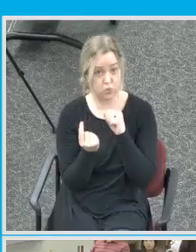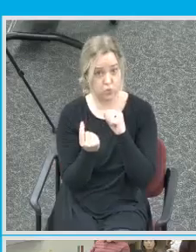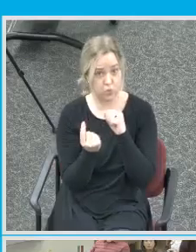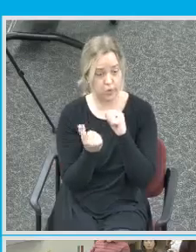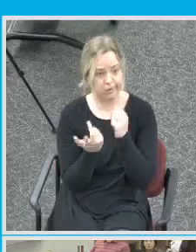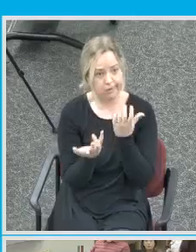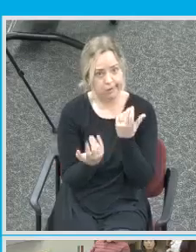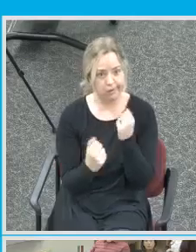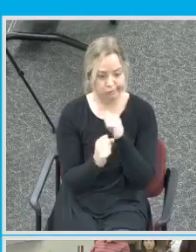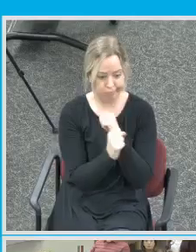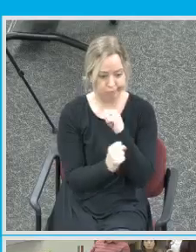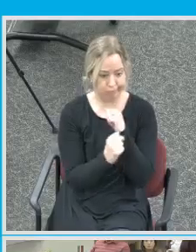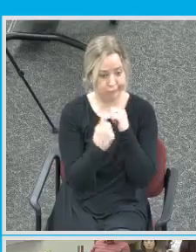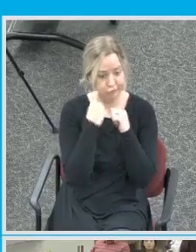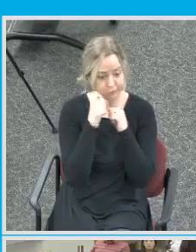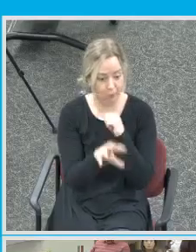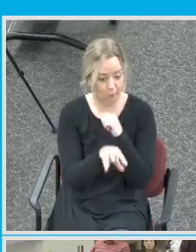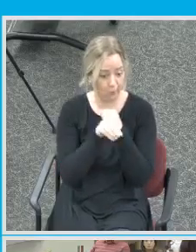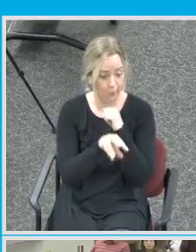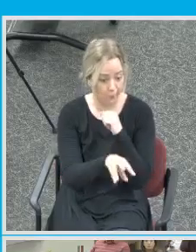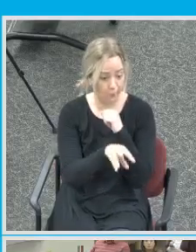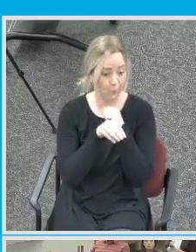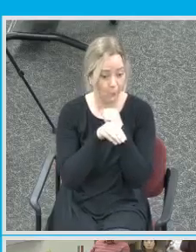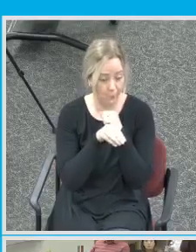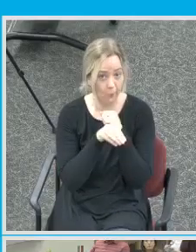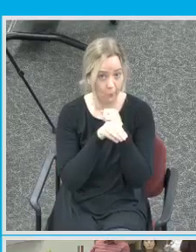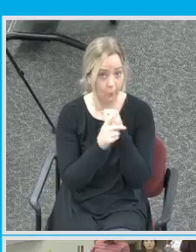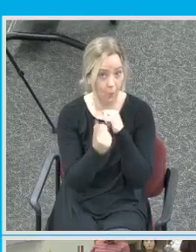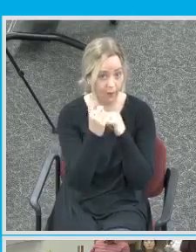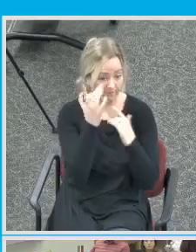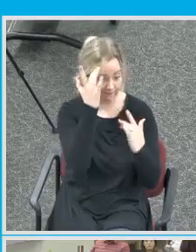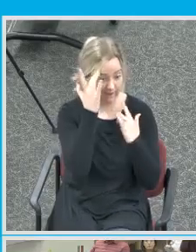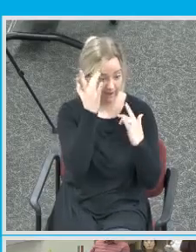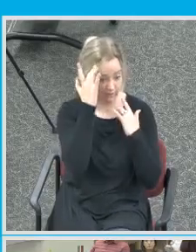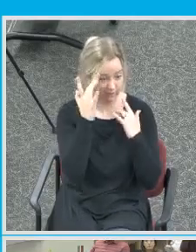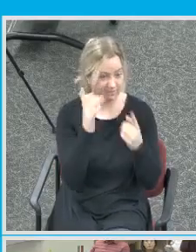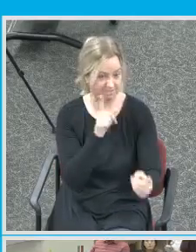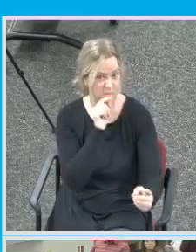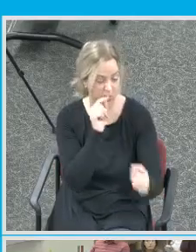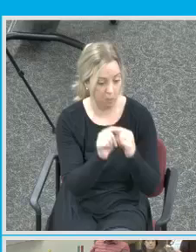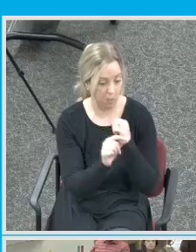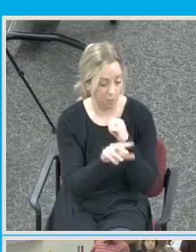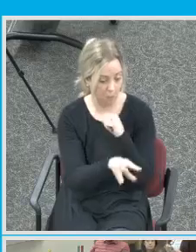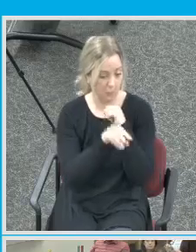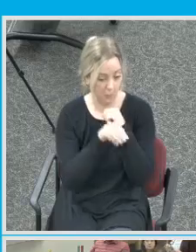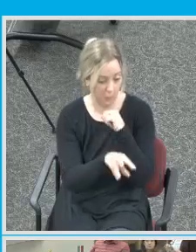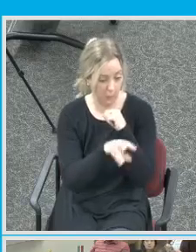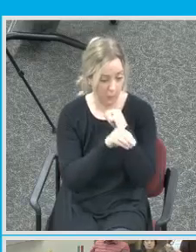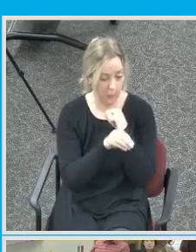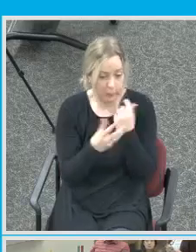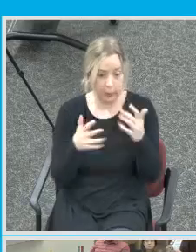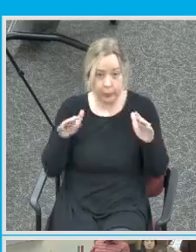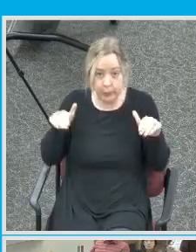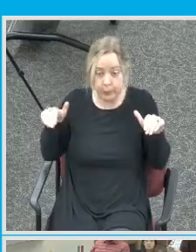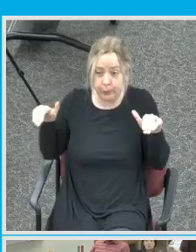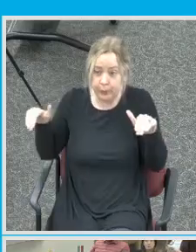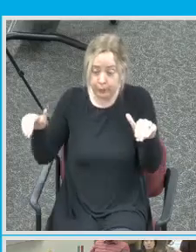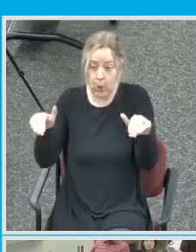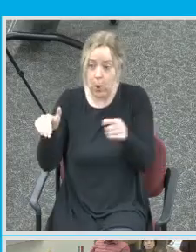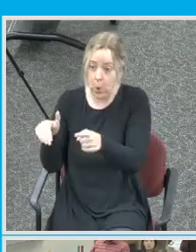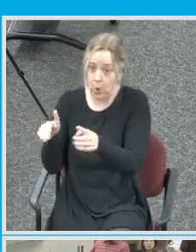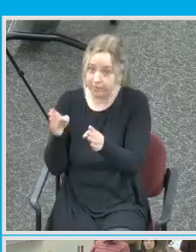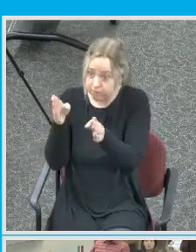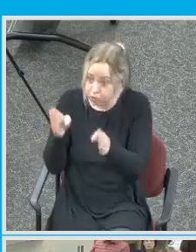it's like, well, I just picked up this virus from a blood meal from the bird, and now I'm flying around and, oh, look, there's a